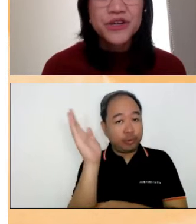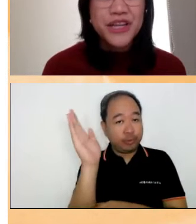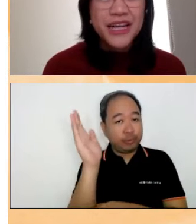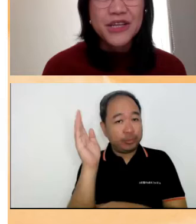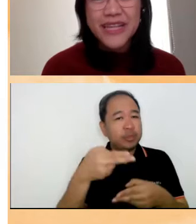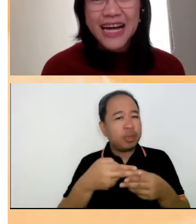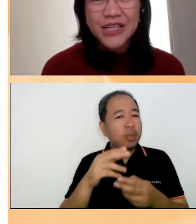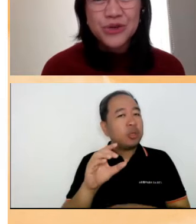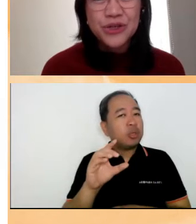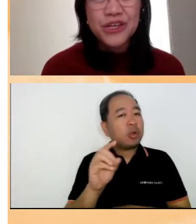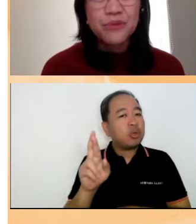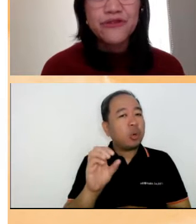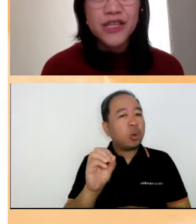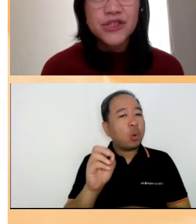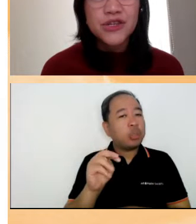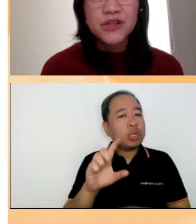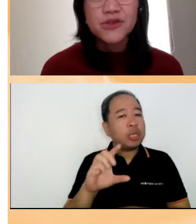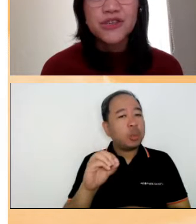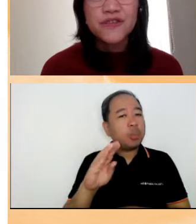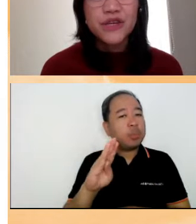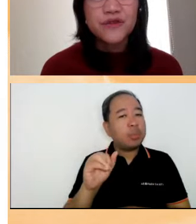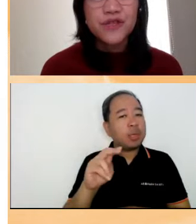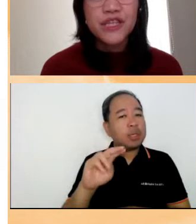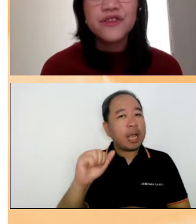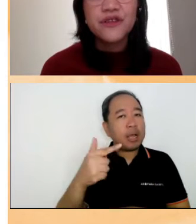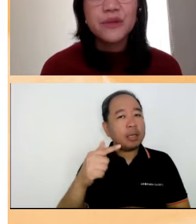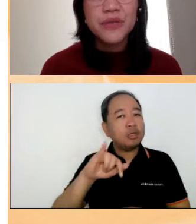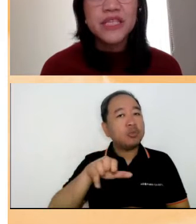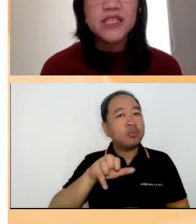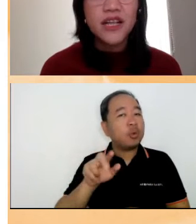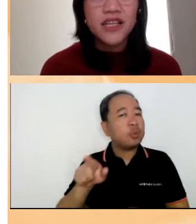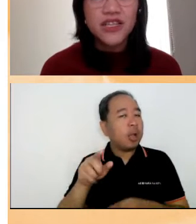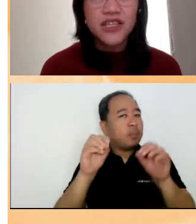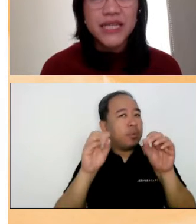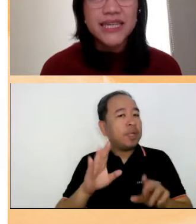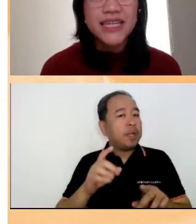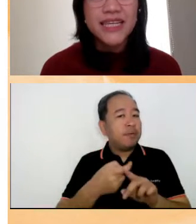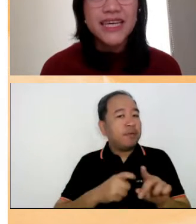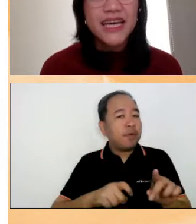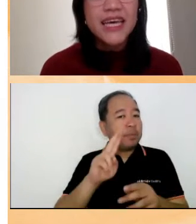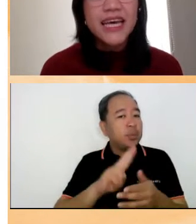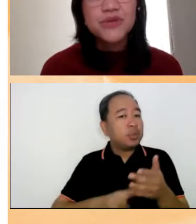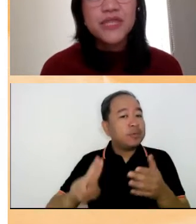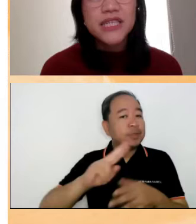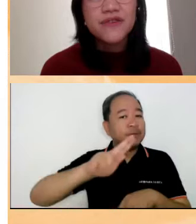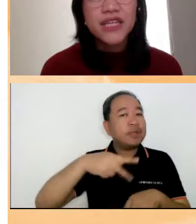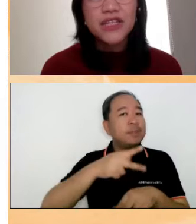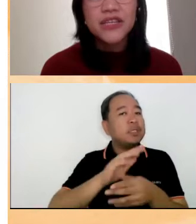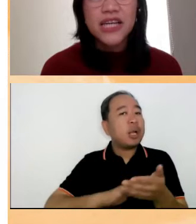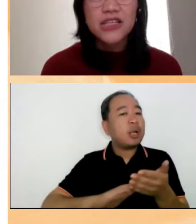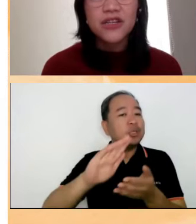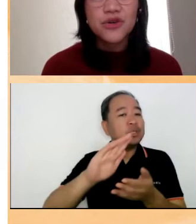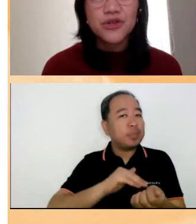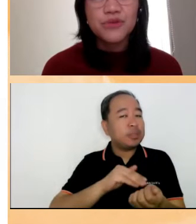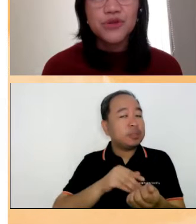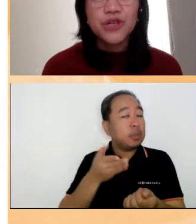Dr. Cornelio Banaag Jr., a professor emeritus of the University of the Philippines College of Medicine. He has received the